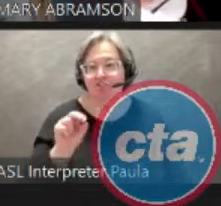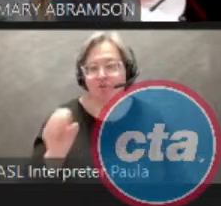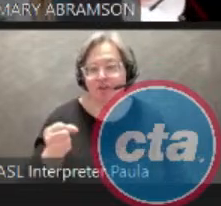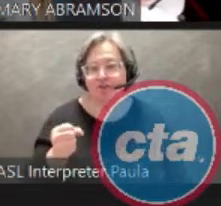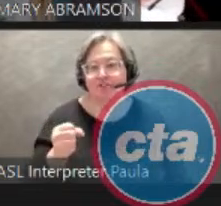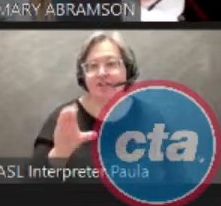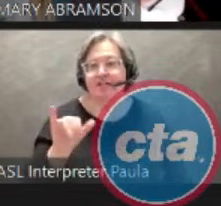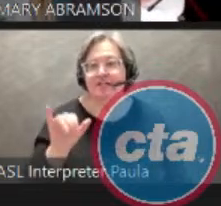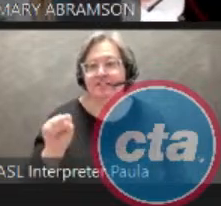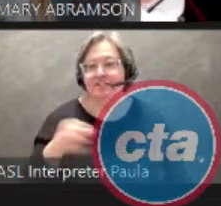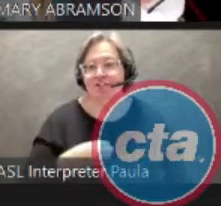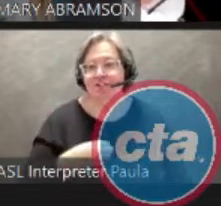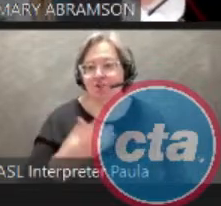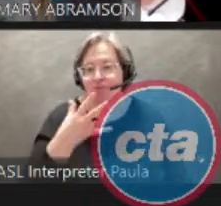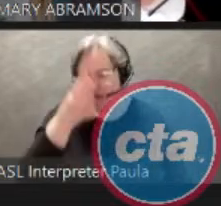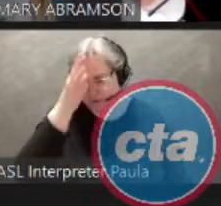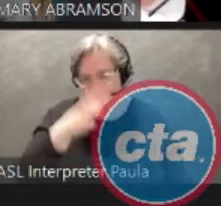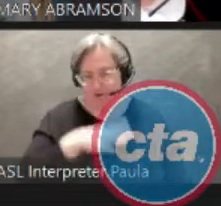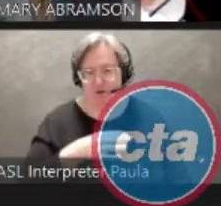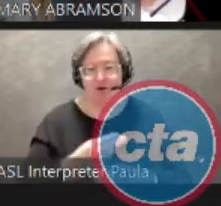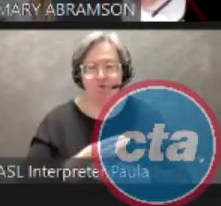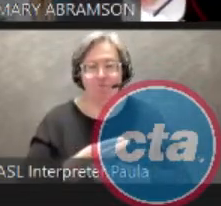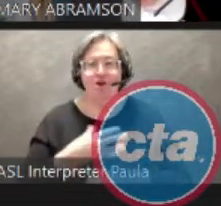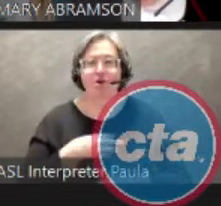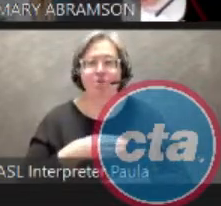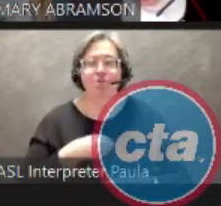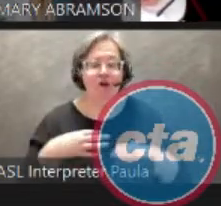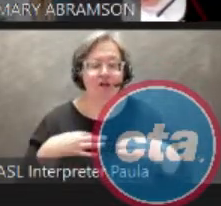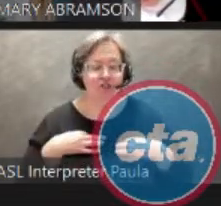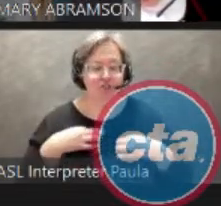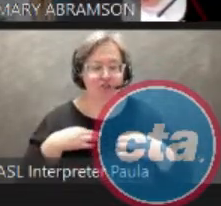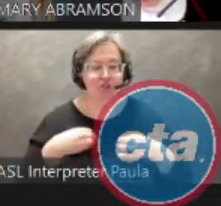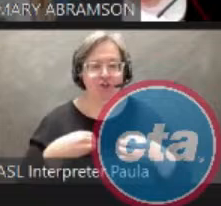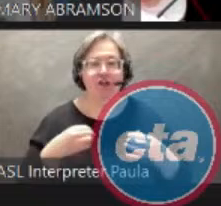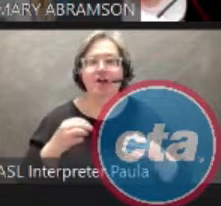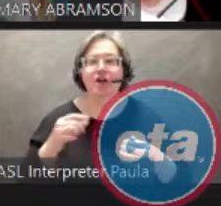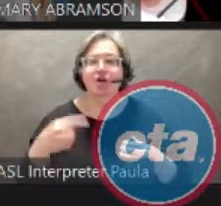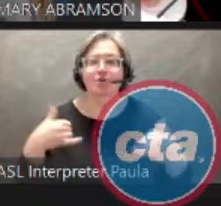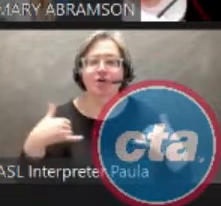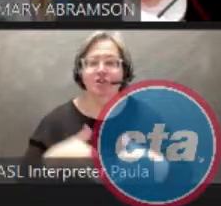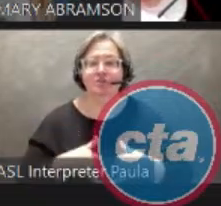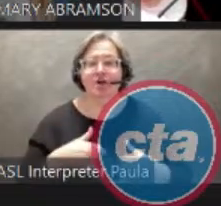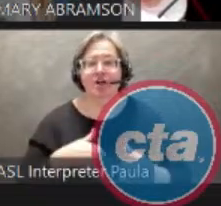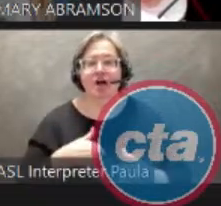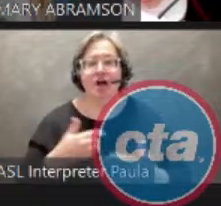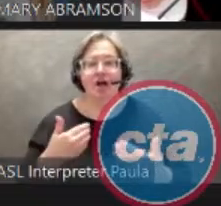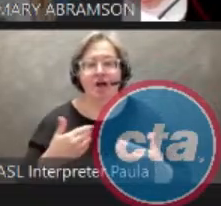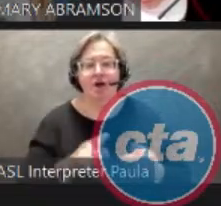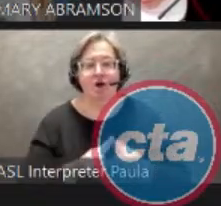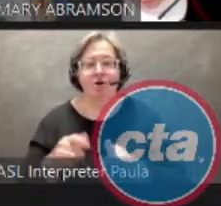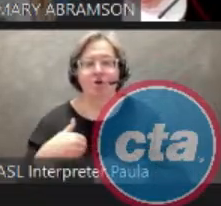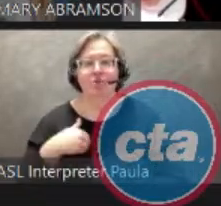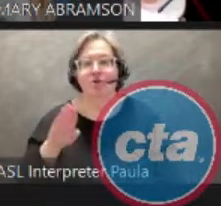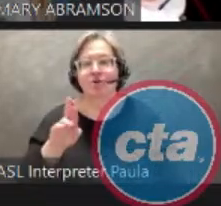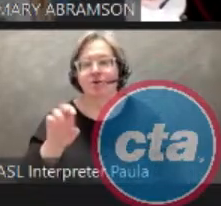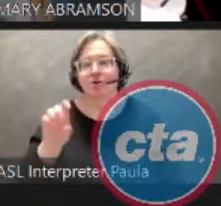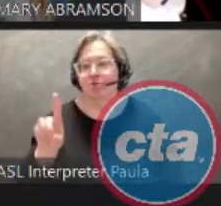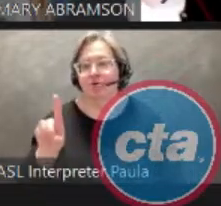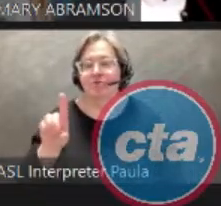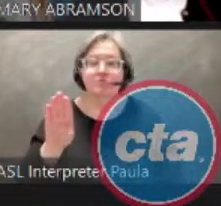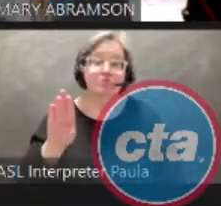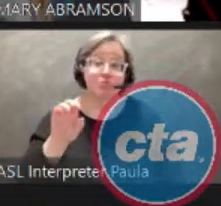white male, wearing a white shirt and a green short coat. And then I also am joined by Bradley